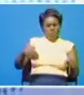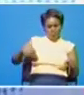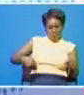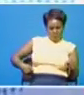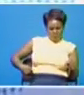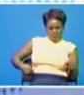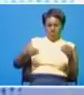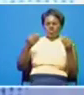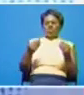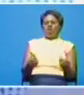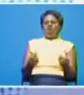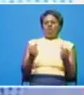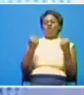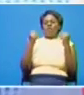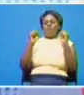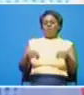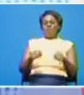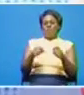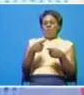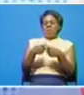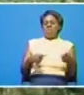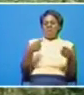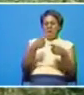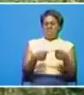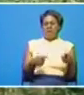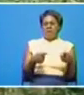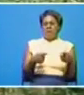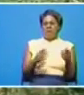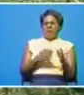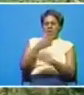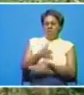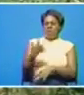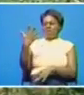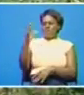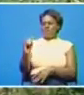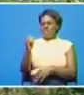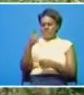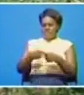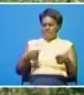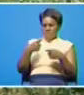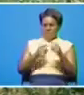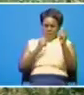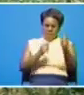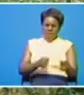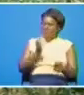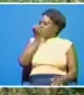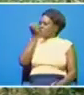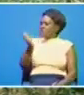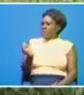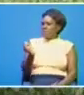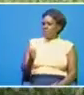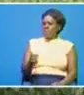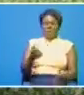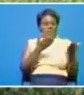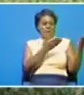ambalo kila mwaka la tukumba. For over 50 years, agriculture has been sidelined not only in